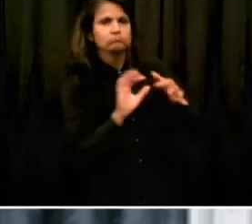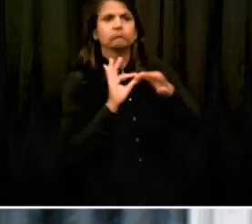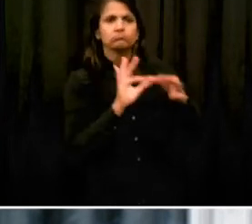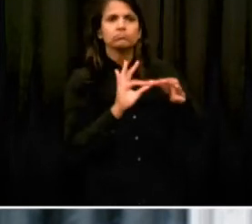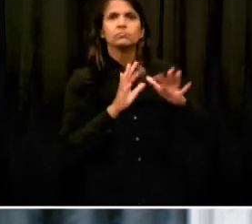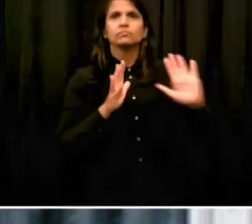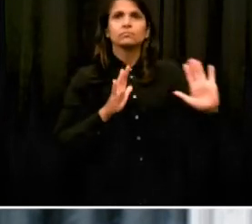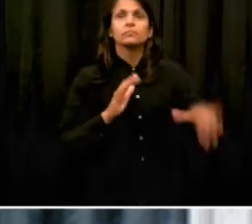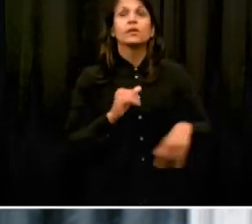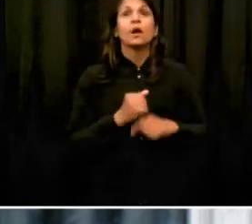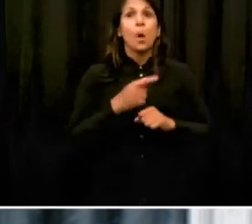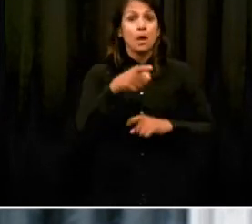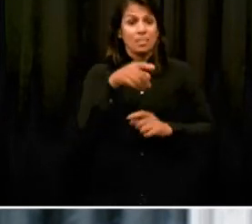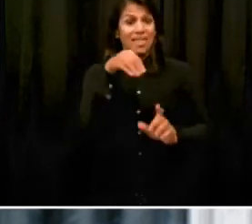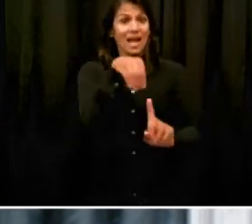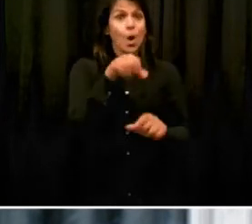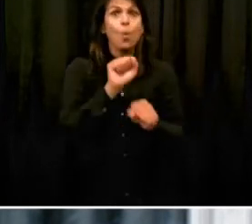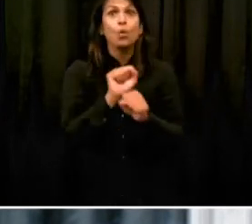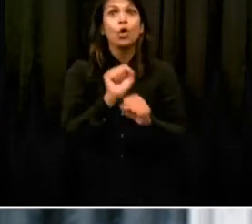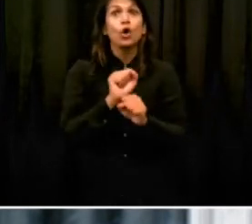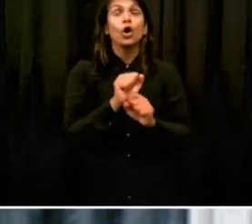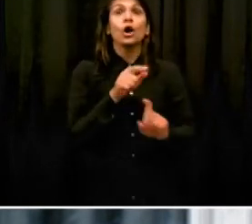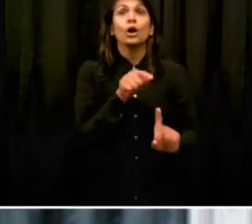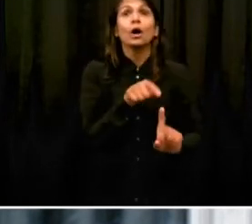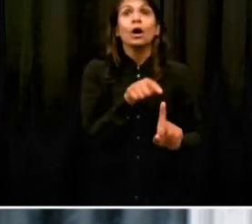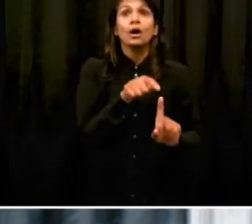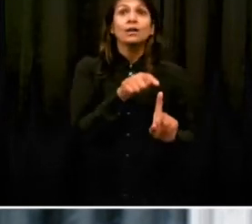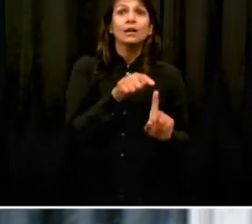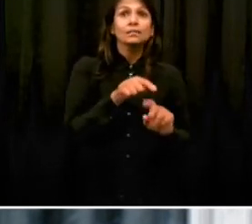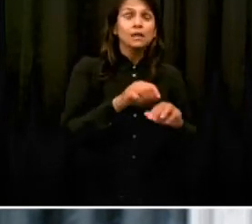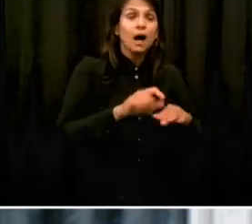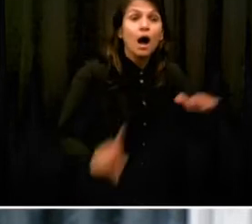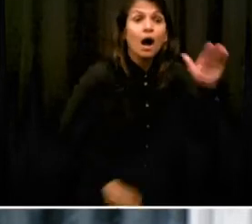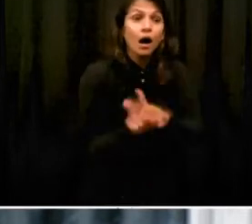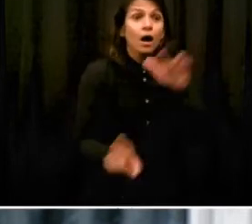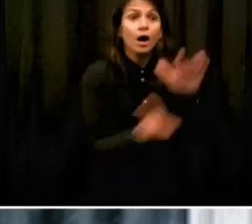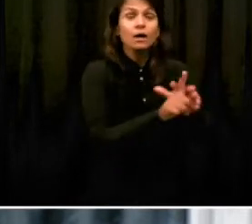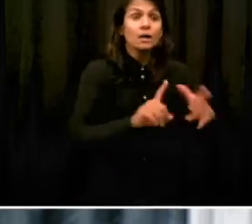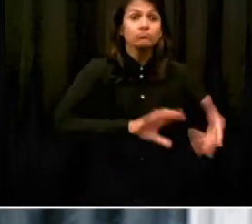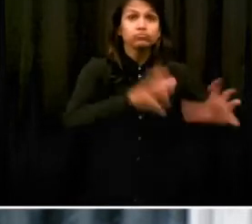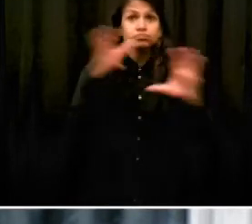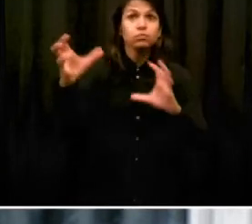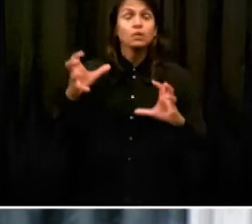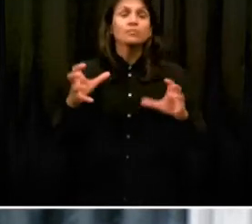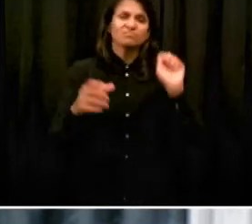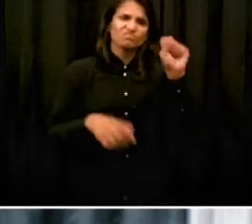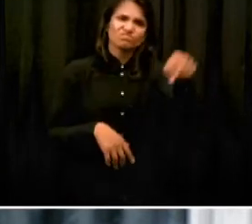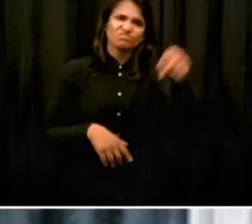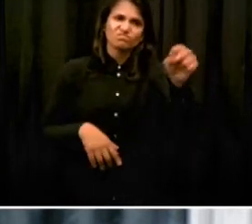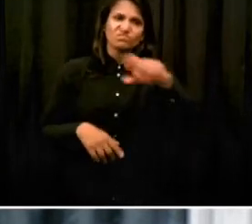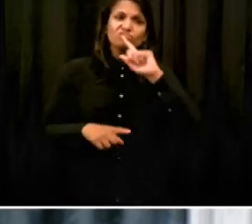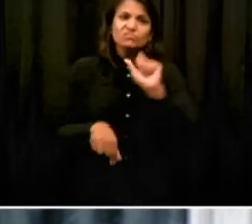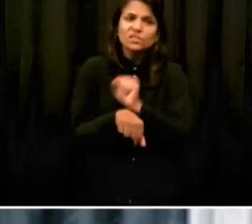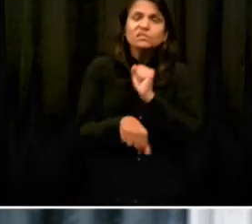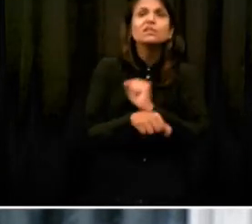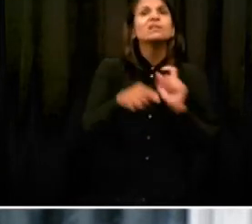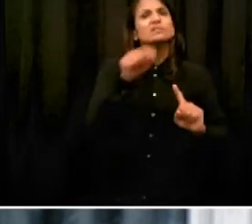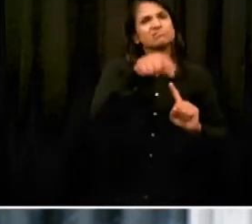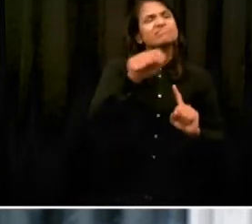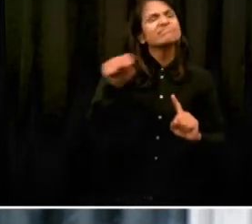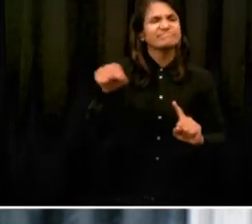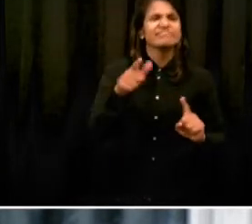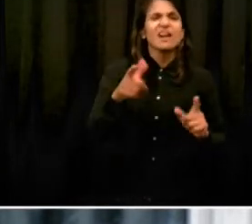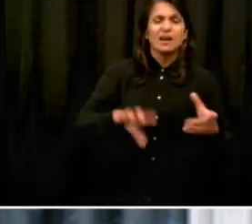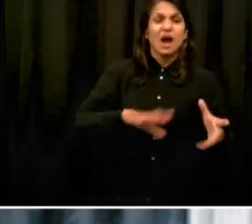be incidents that happen that shouldn't happen. And when those incidents happen, we want to have a roadmap where both